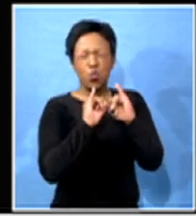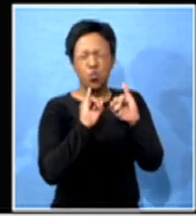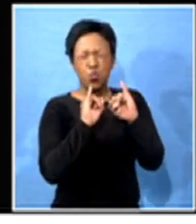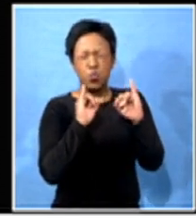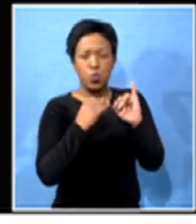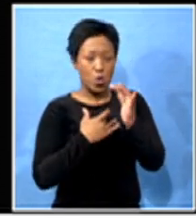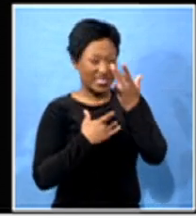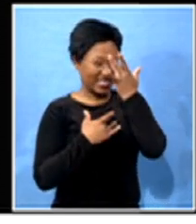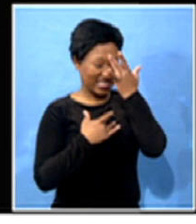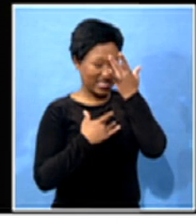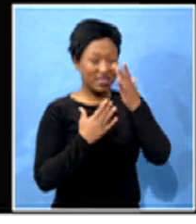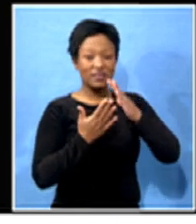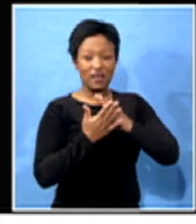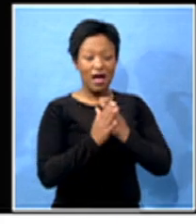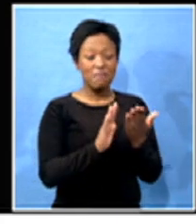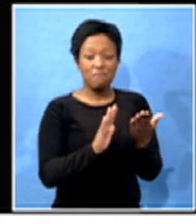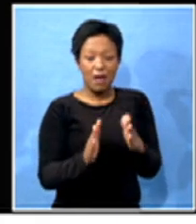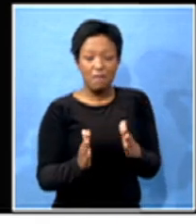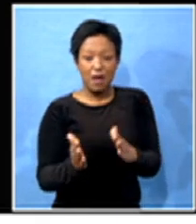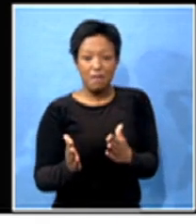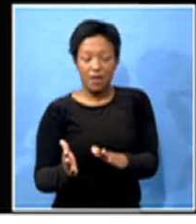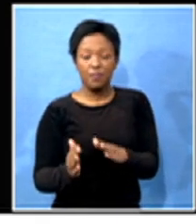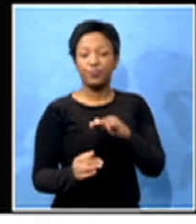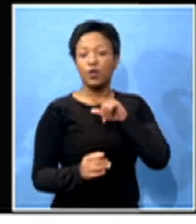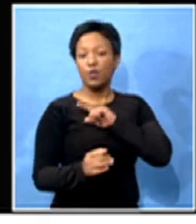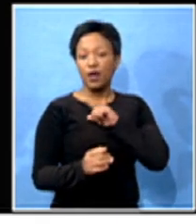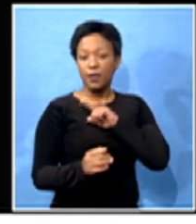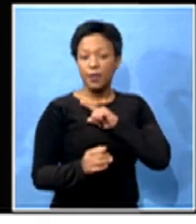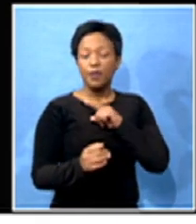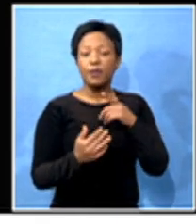Some of them are dying because of certain